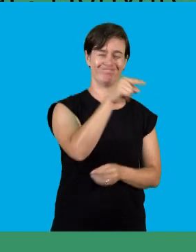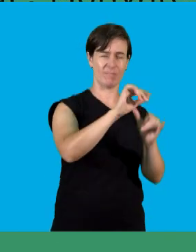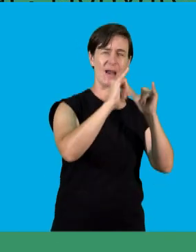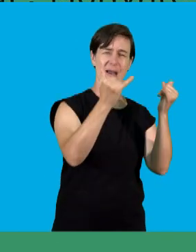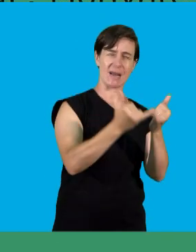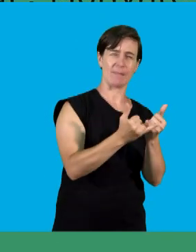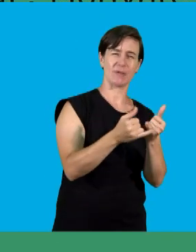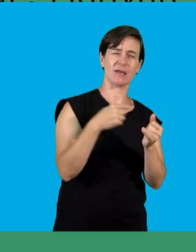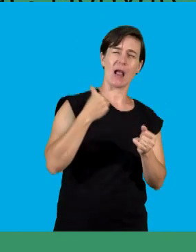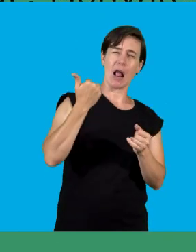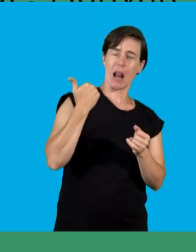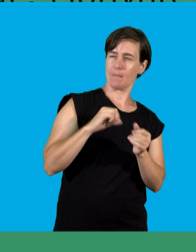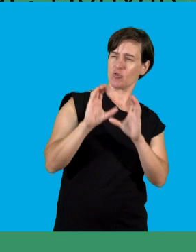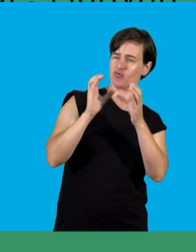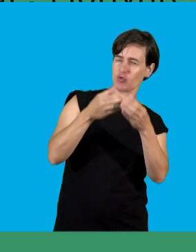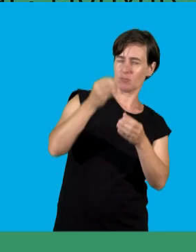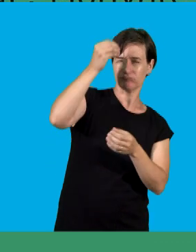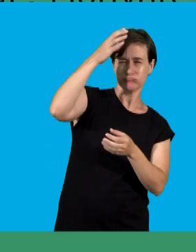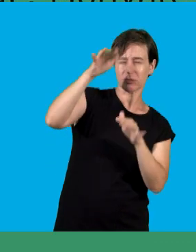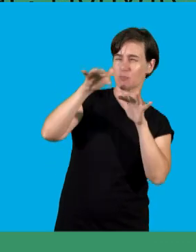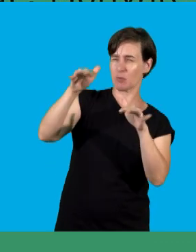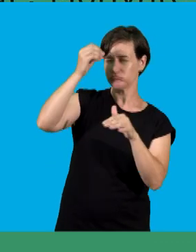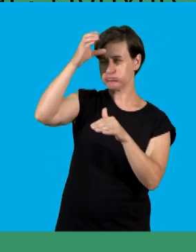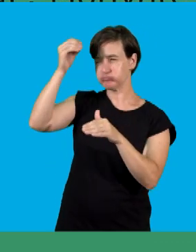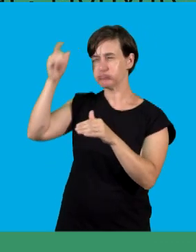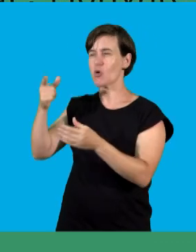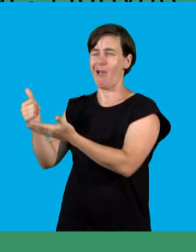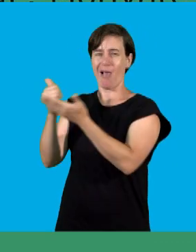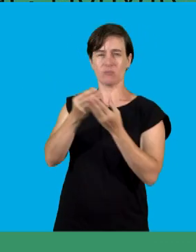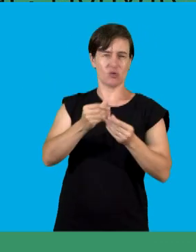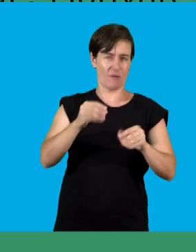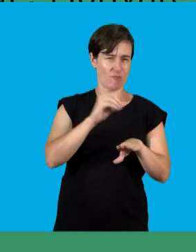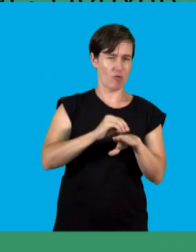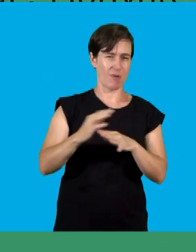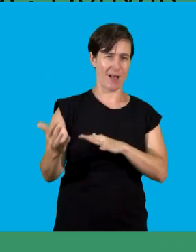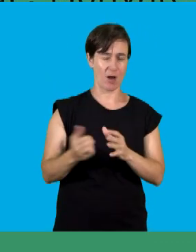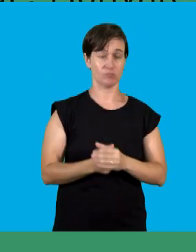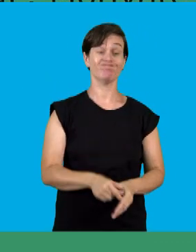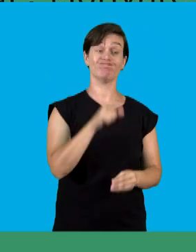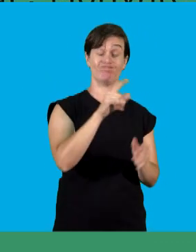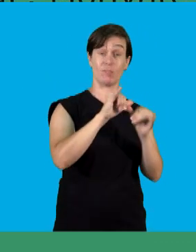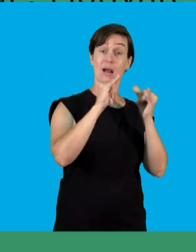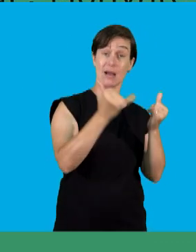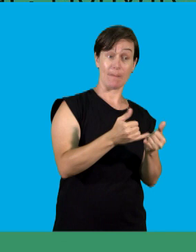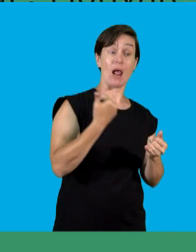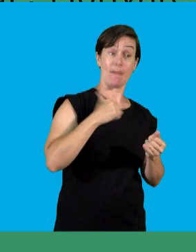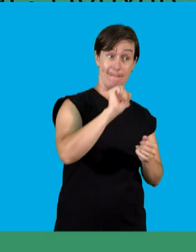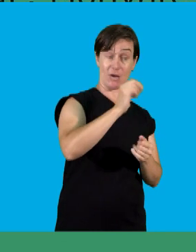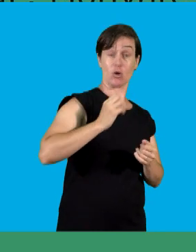of experts to come up with a solution to their problem. They also involved their employees in